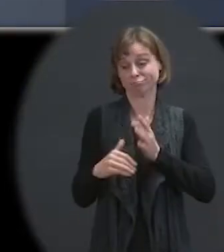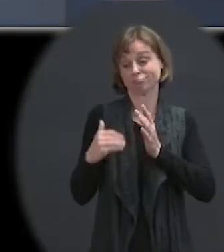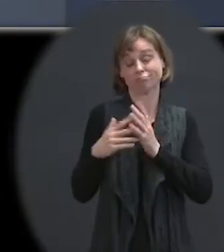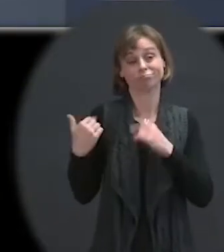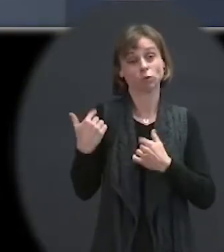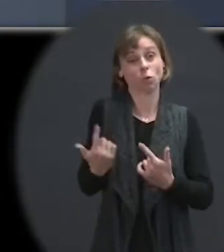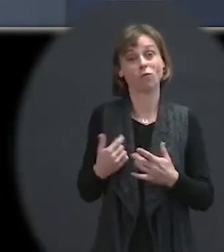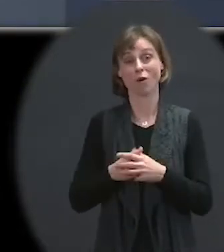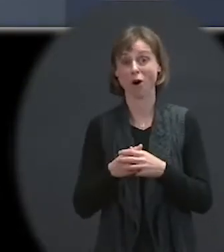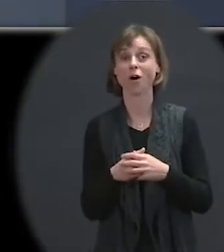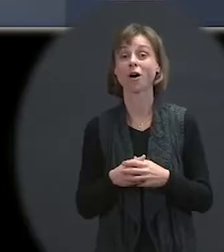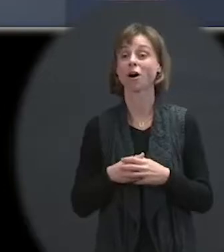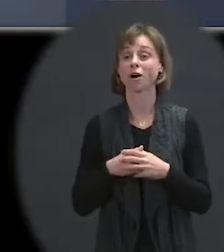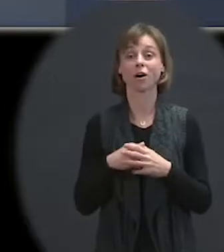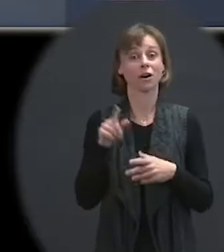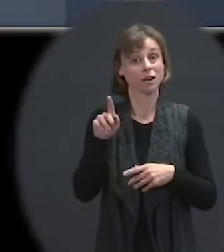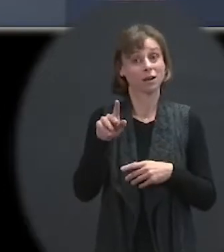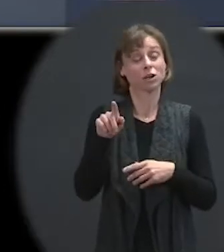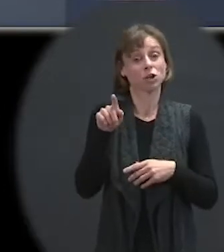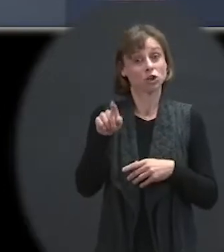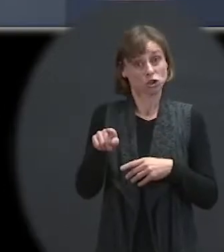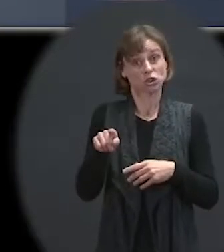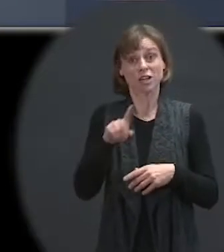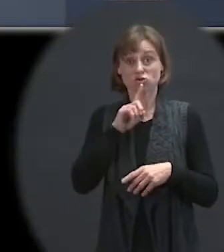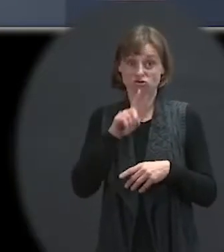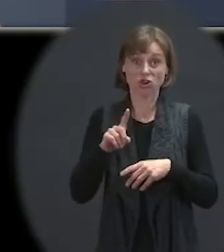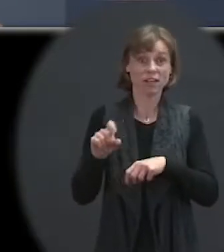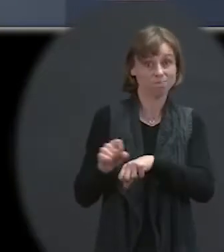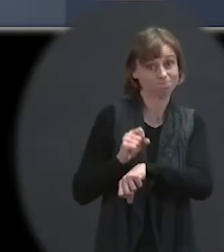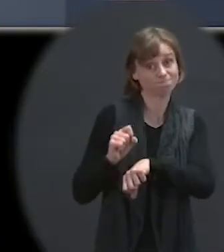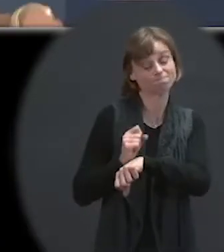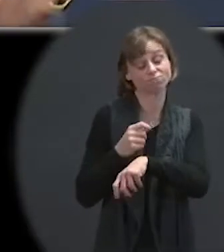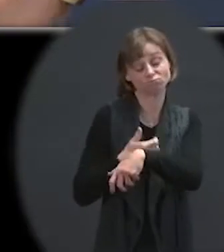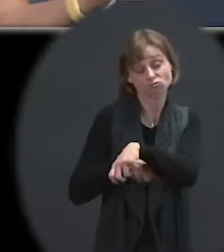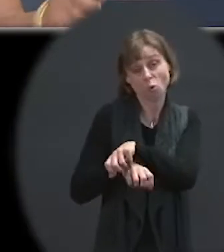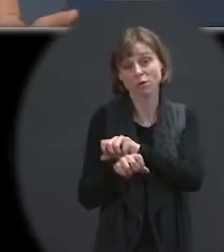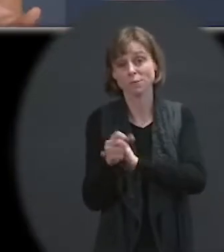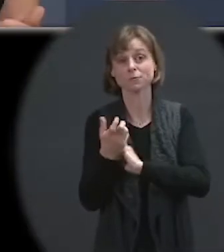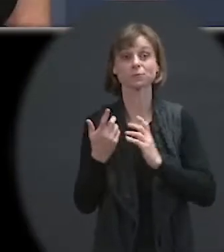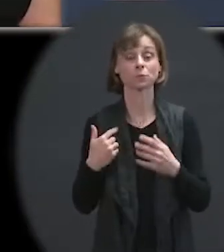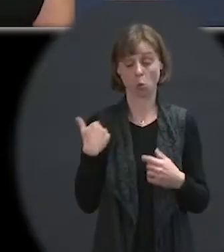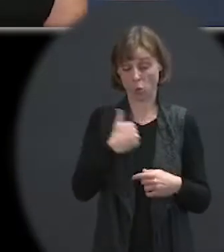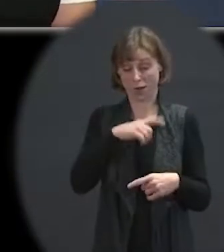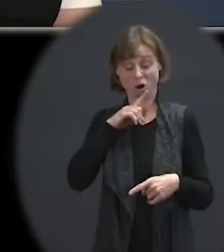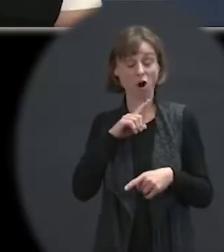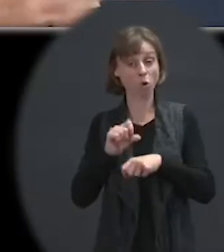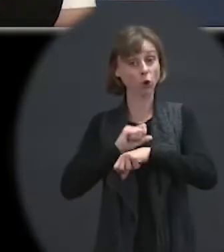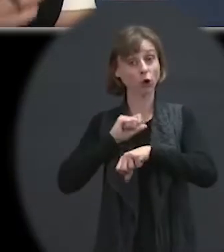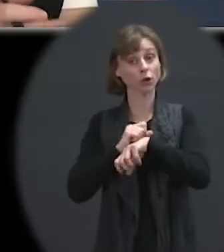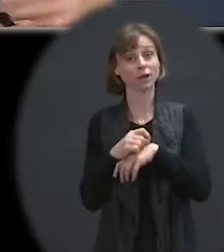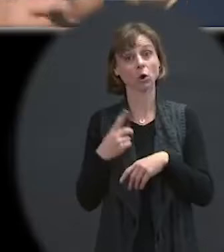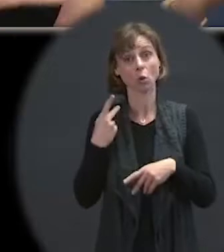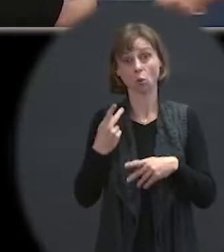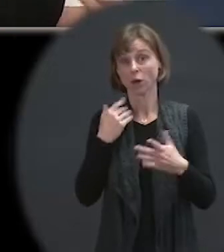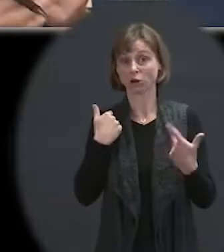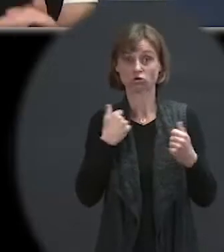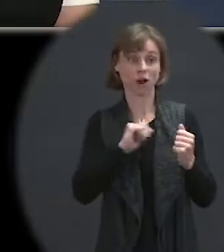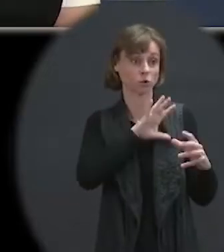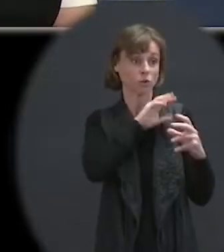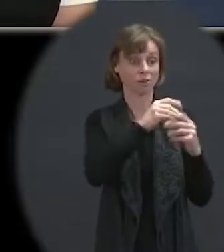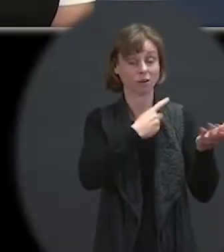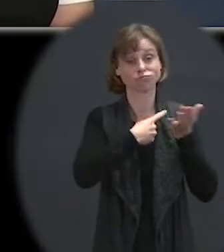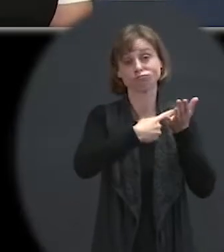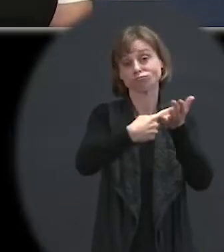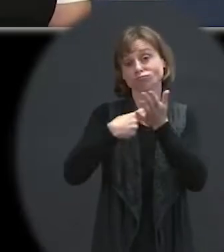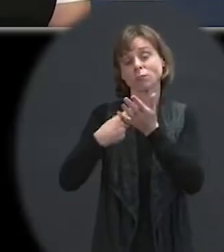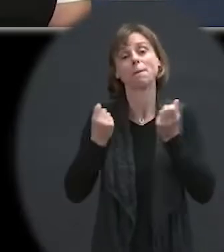to work. And we understand that we need to continue to engage with range of members from Democrats to